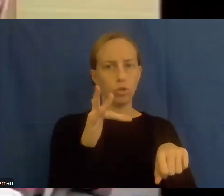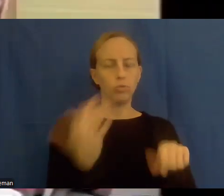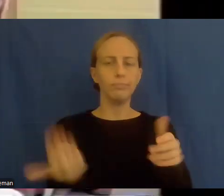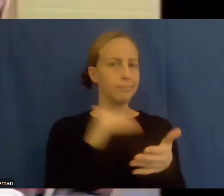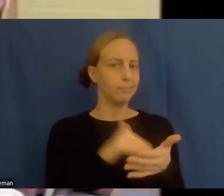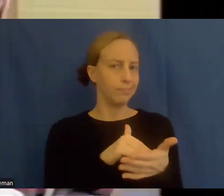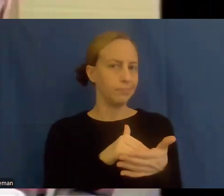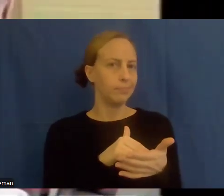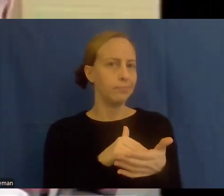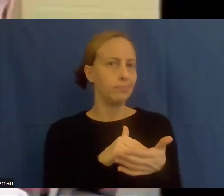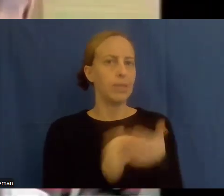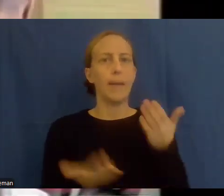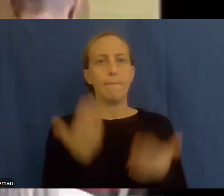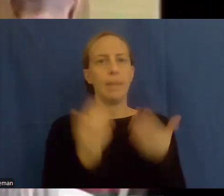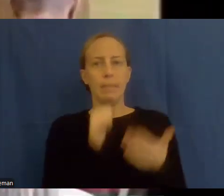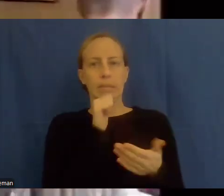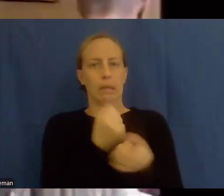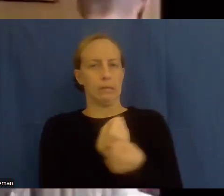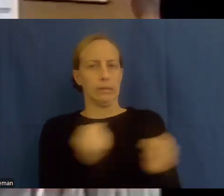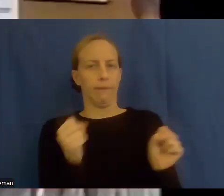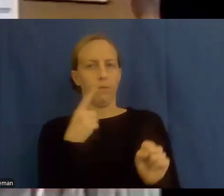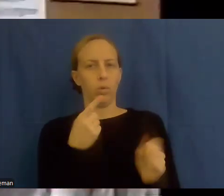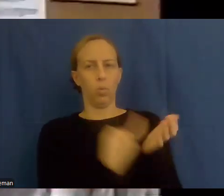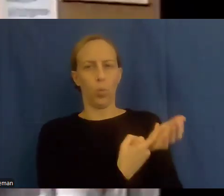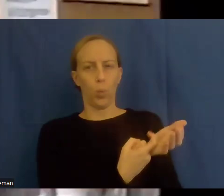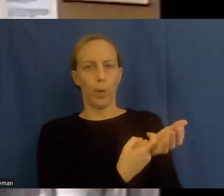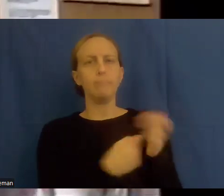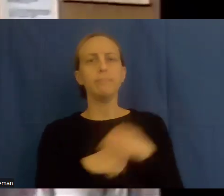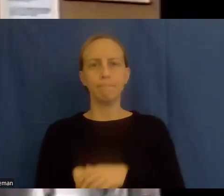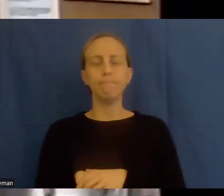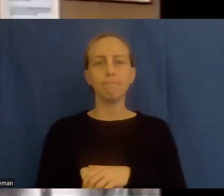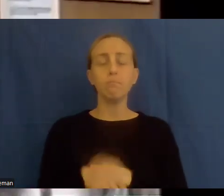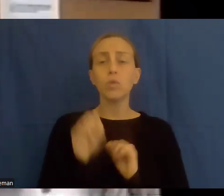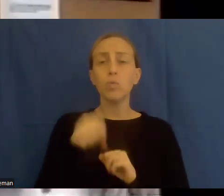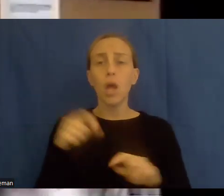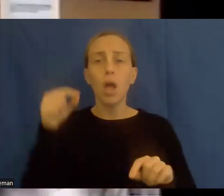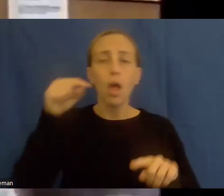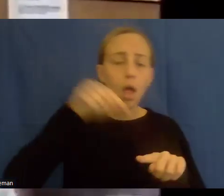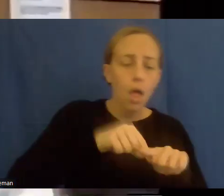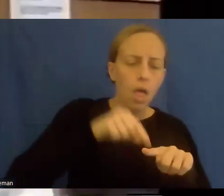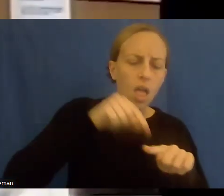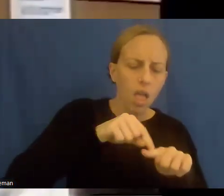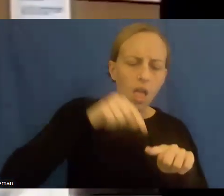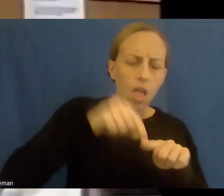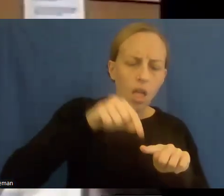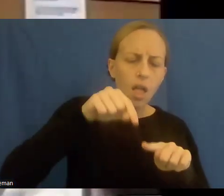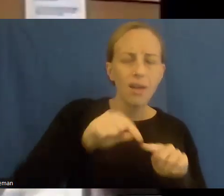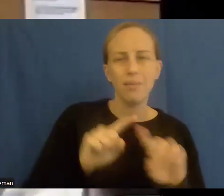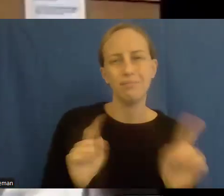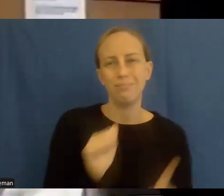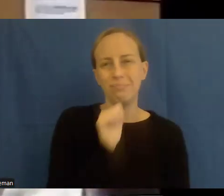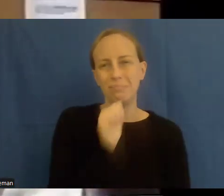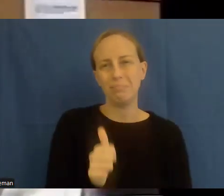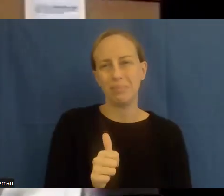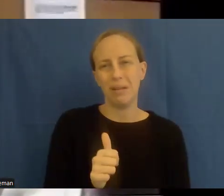almost probably borders on planarian abuse, but you can take little probes that we have, and you can actually chase them around with the little